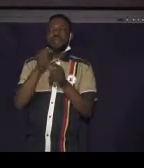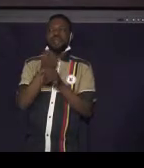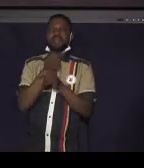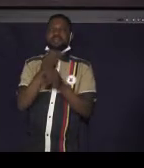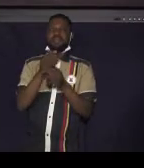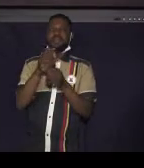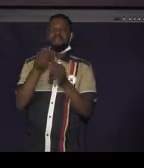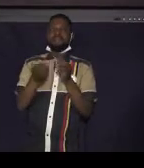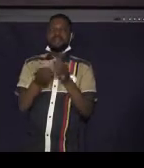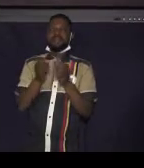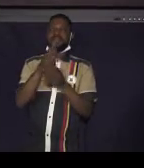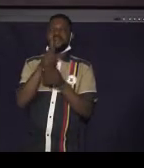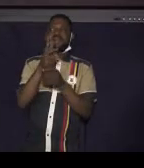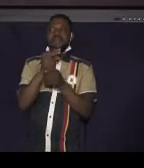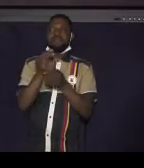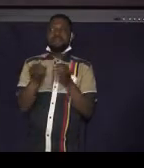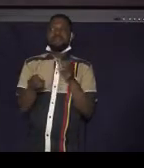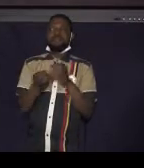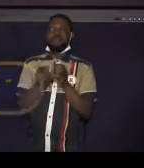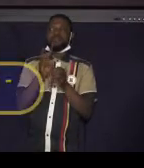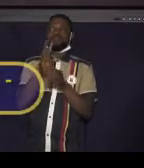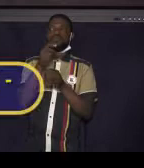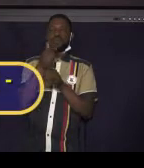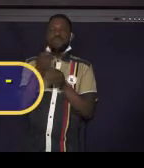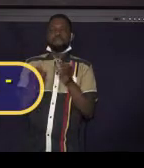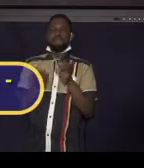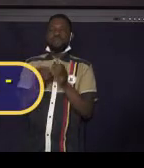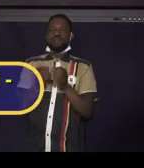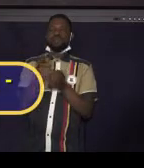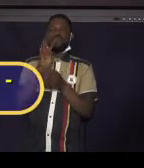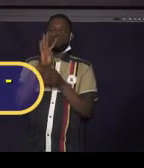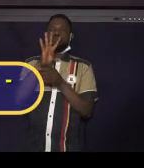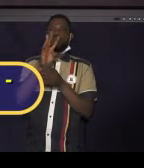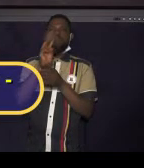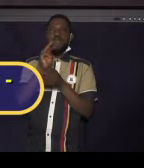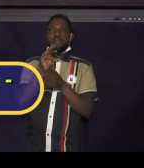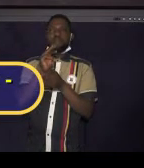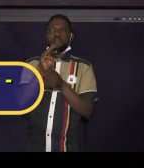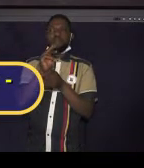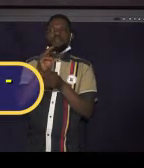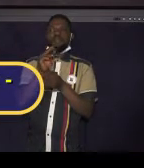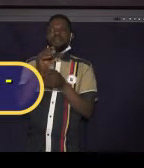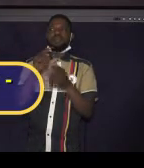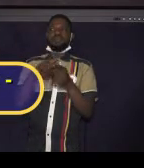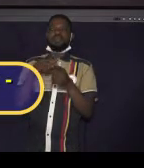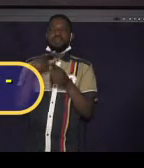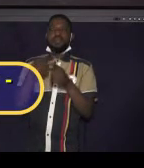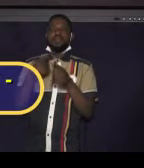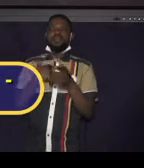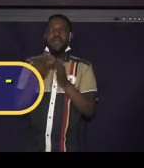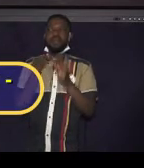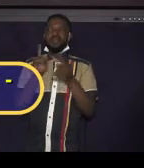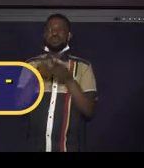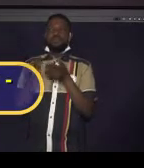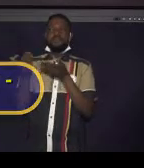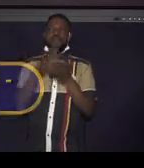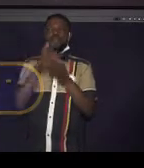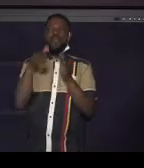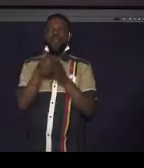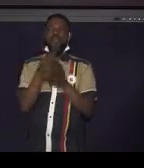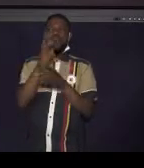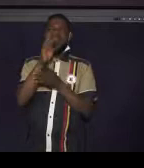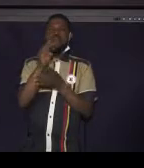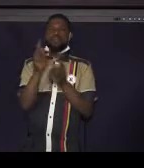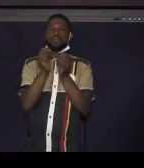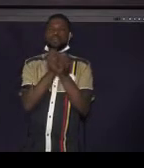plus 3m plus 2a and then plus 4m. Then we rearrange to bring all the